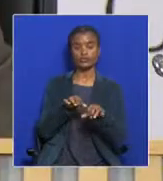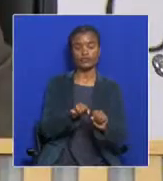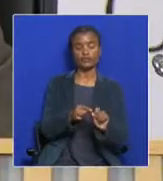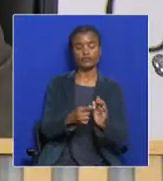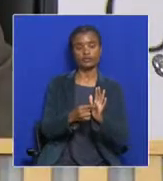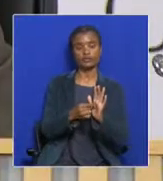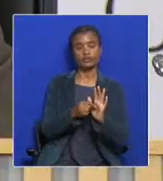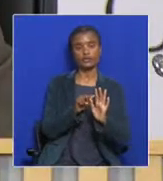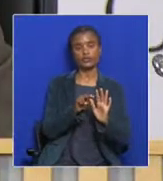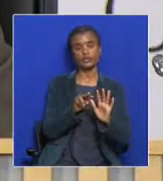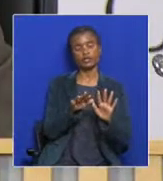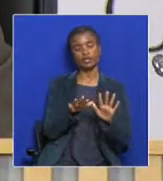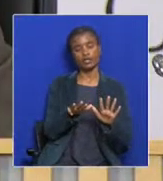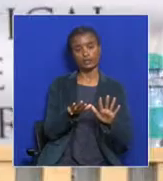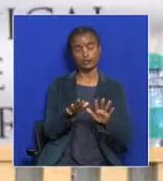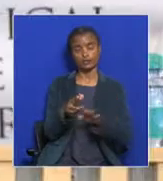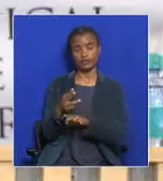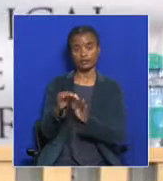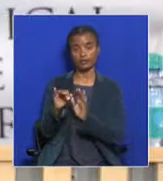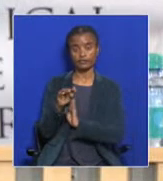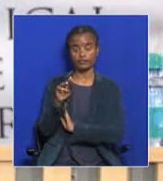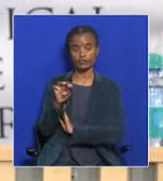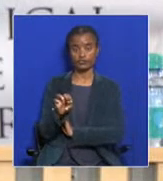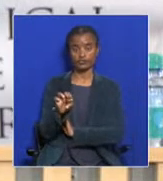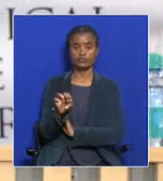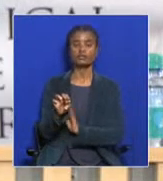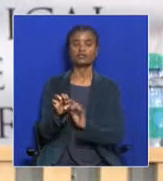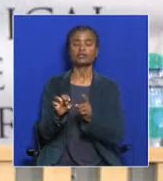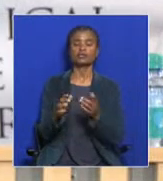29th of June. Why is the